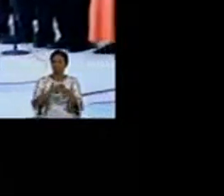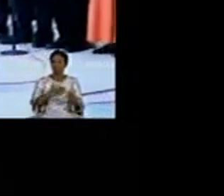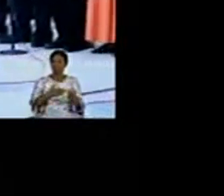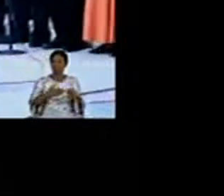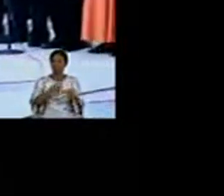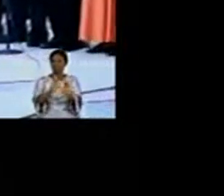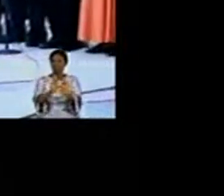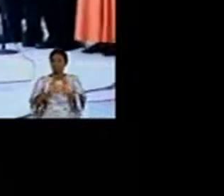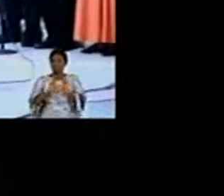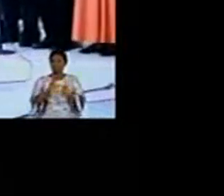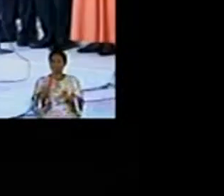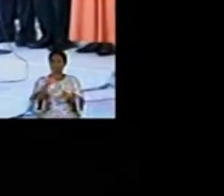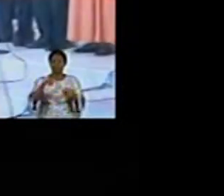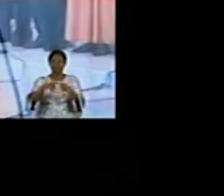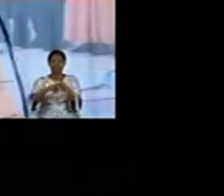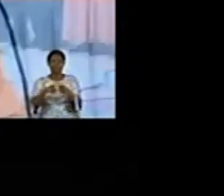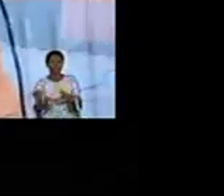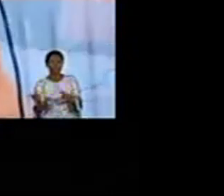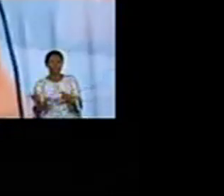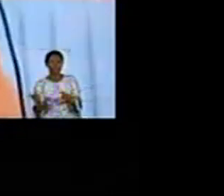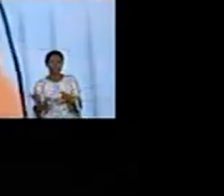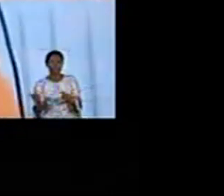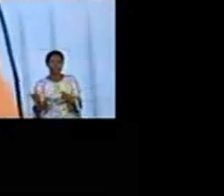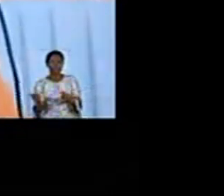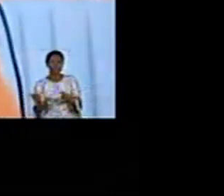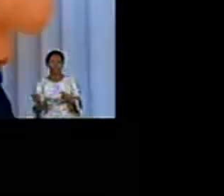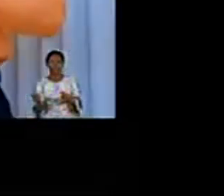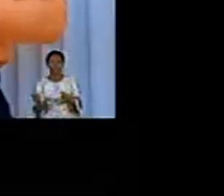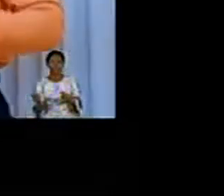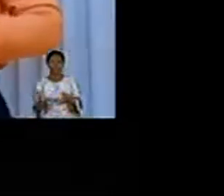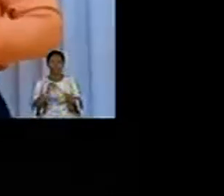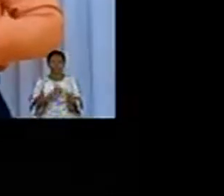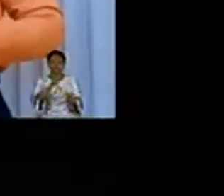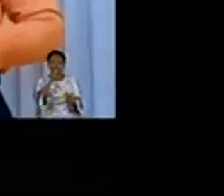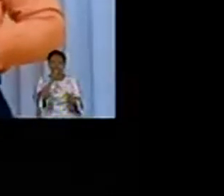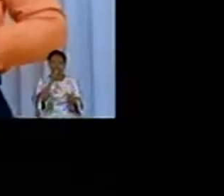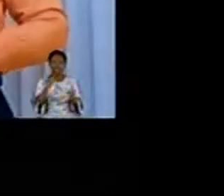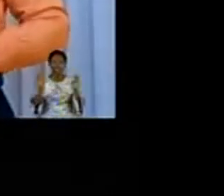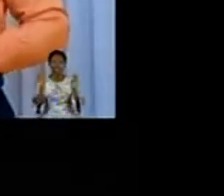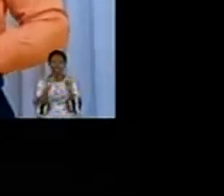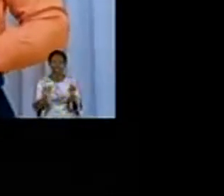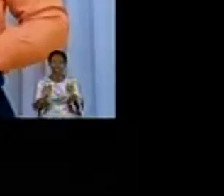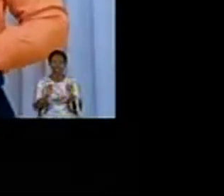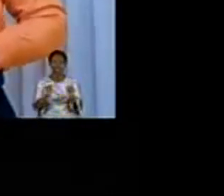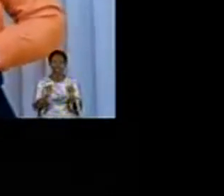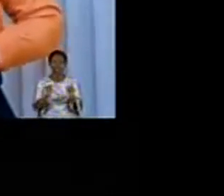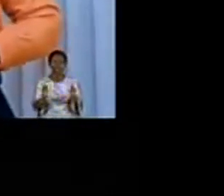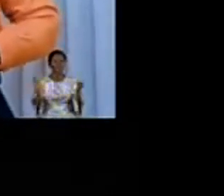Deliverance from my enemies. Yes, from my enemies. Till your life is at dawn. So I'm the Lord God. I'm the Lord God.